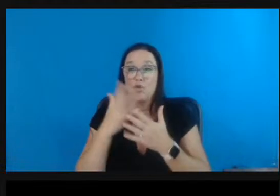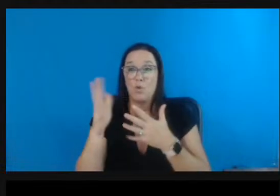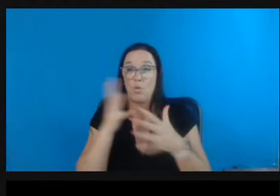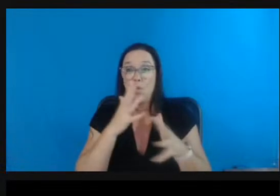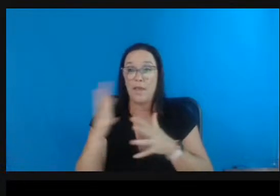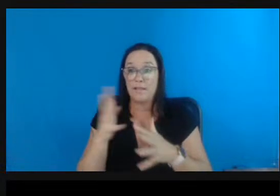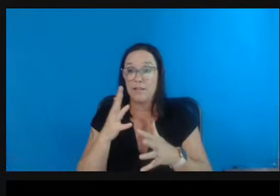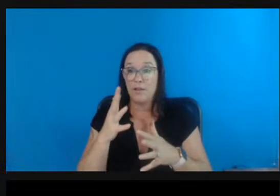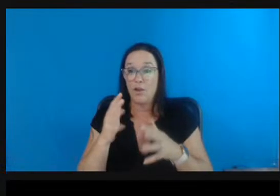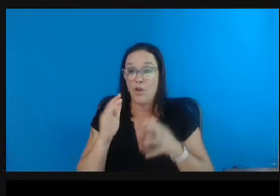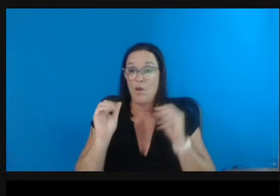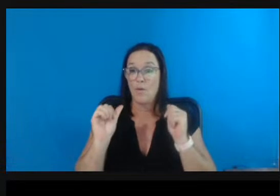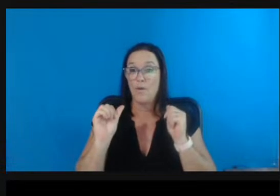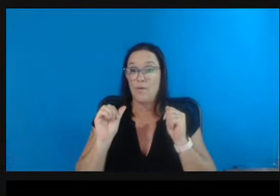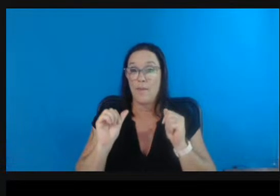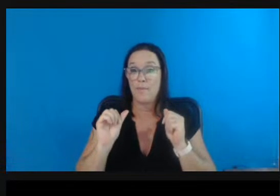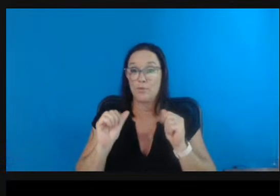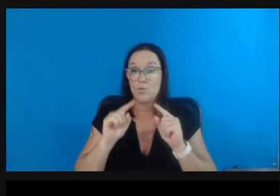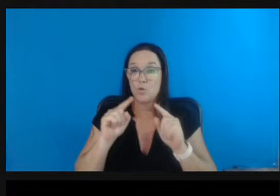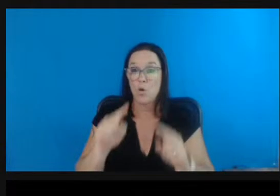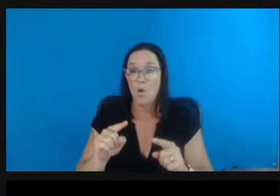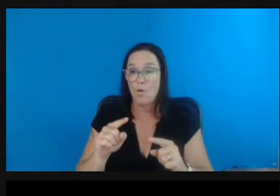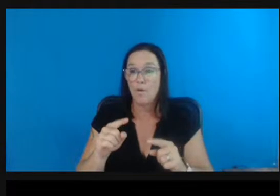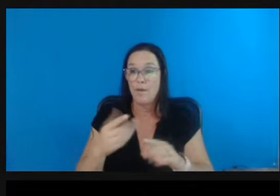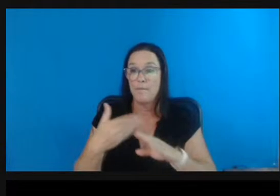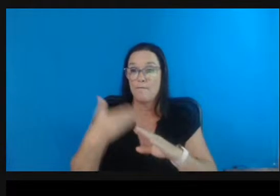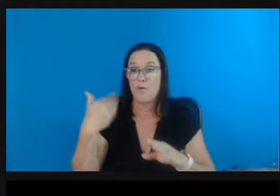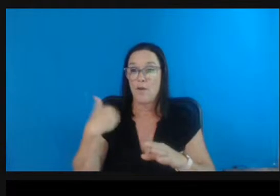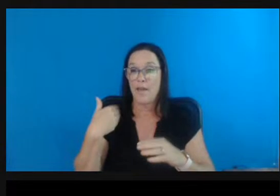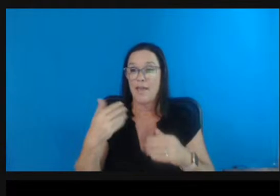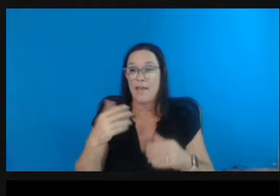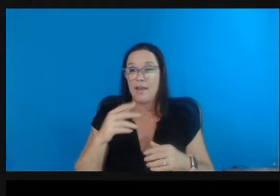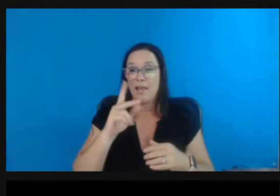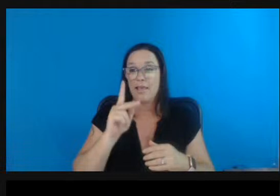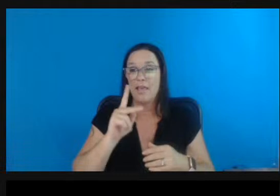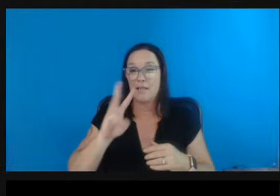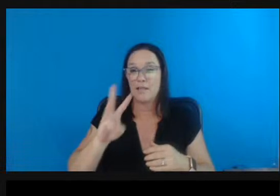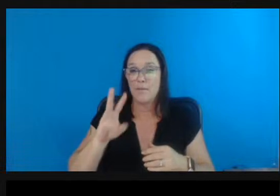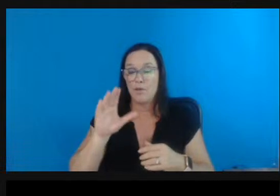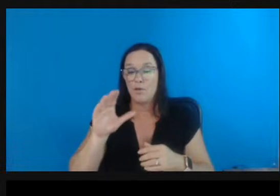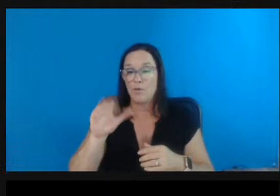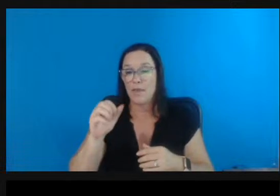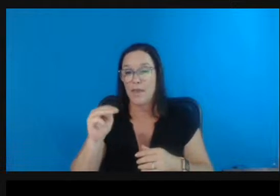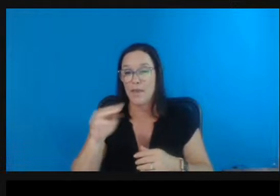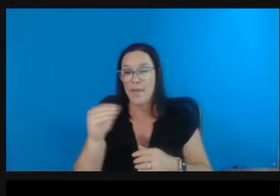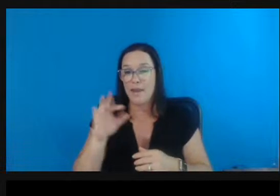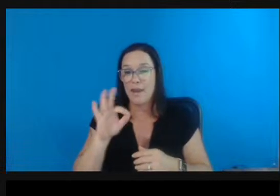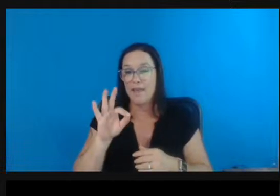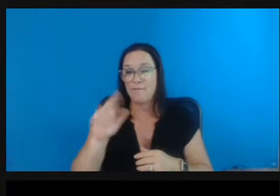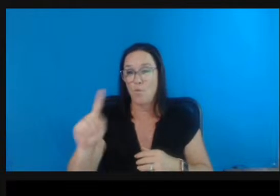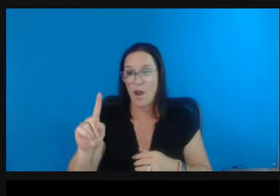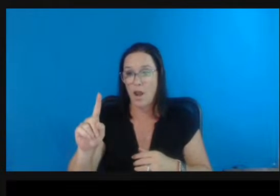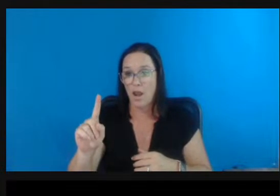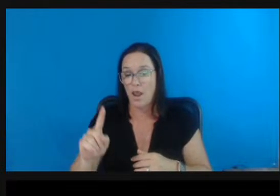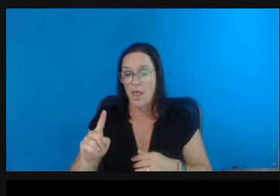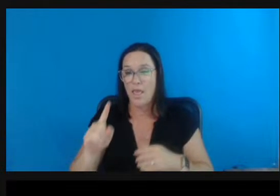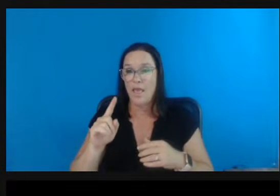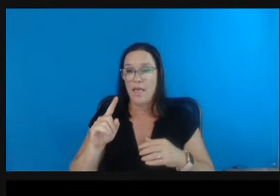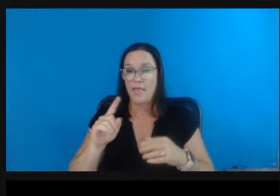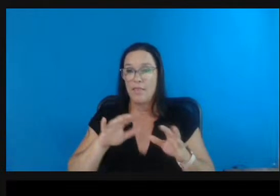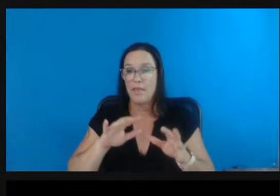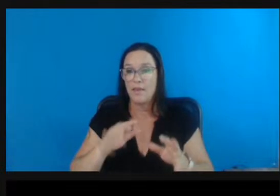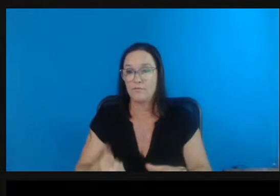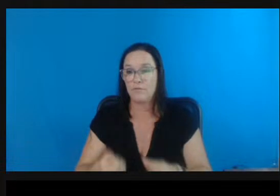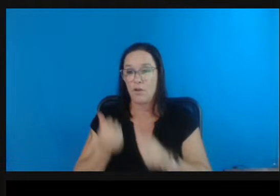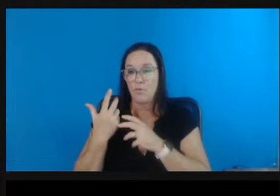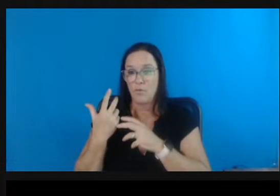this site. This is a former site of the KW camera and F1 camera. And in fact, they removed the cameras several weeks